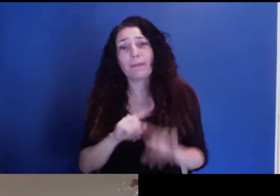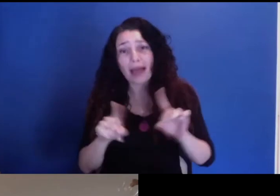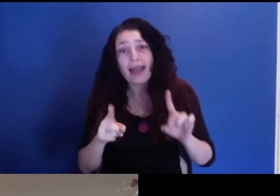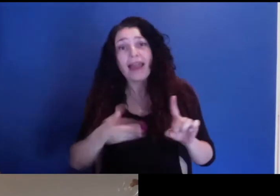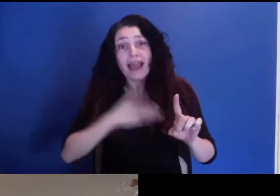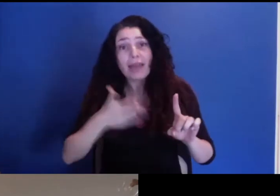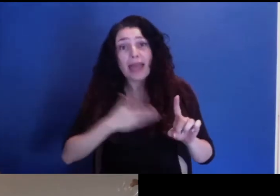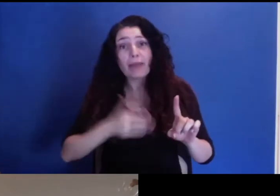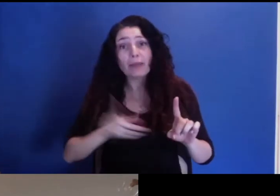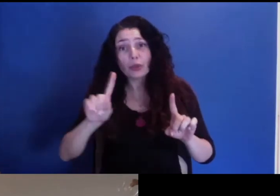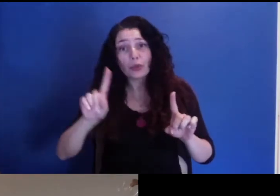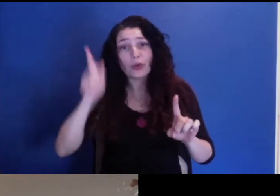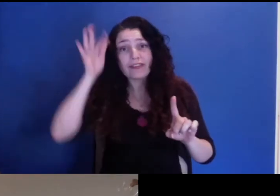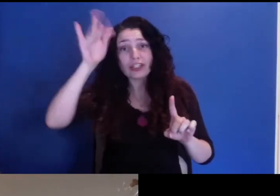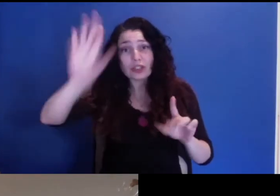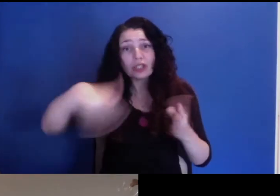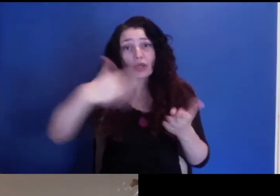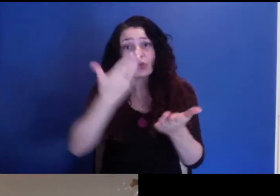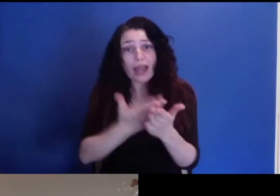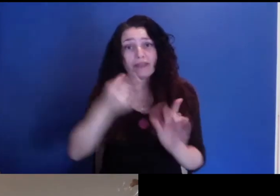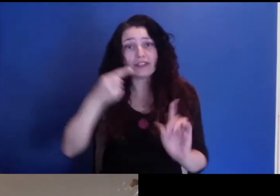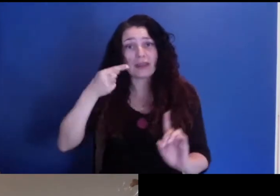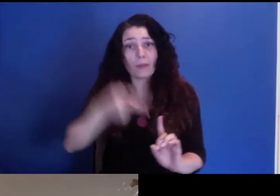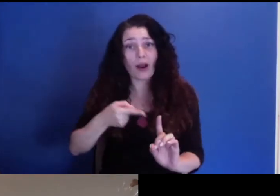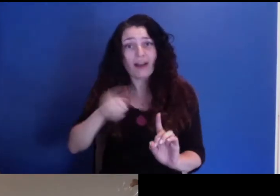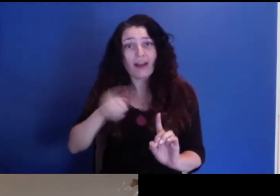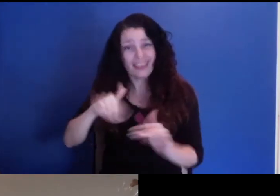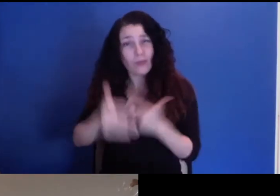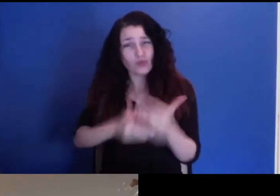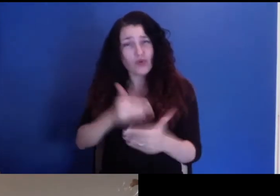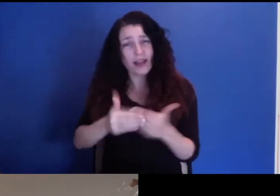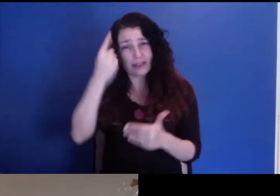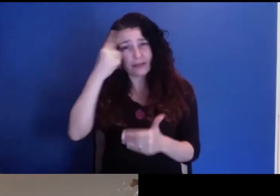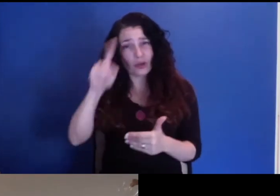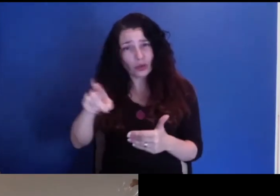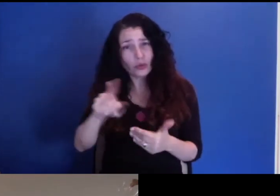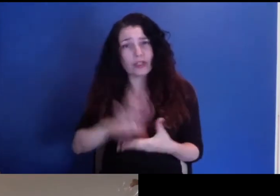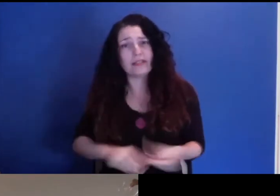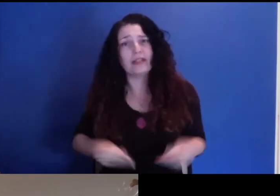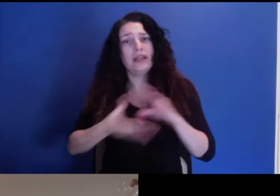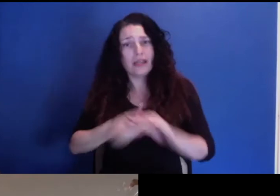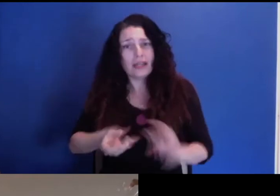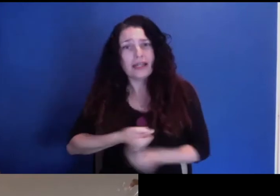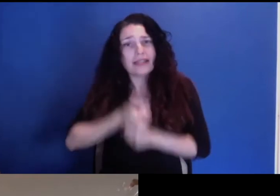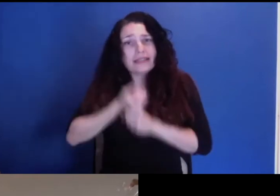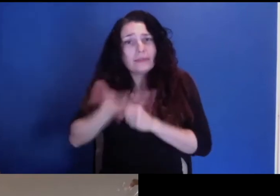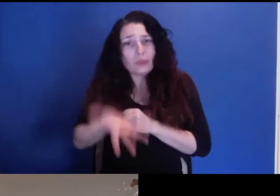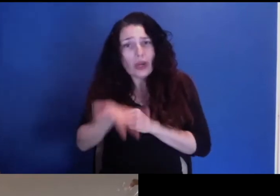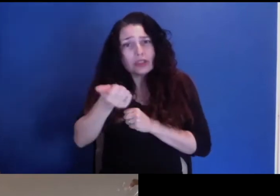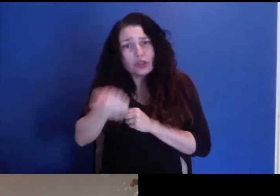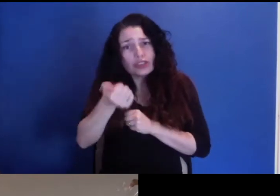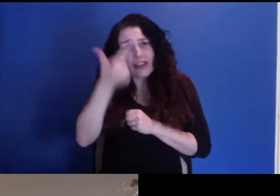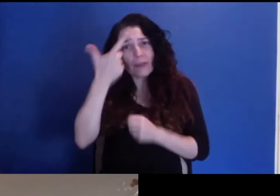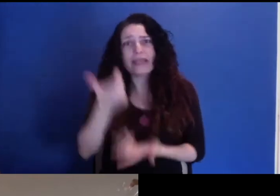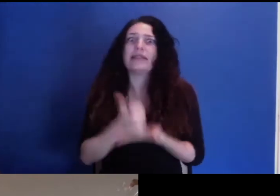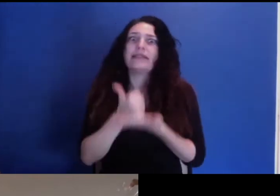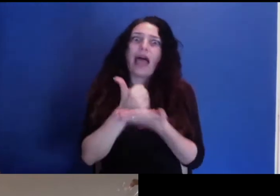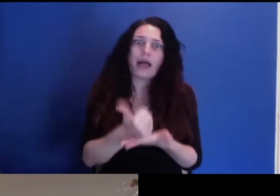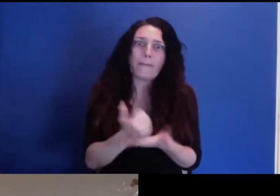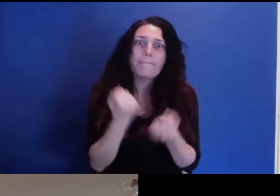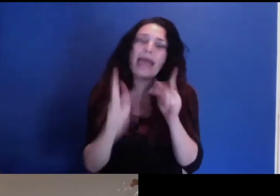point, and that being a process for you, and telling your story, because it has helped so many people.